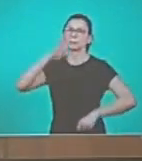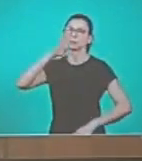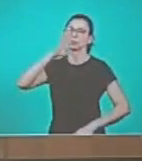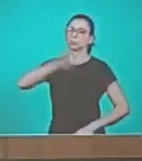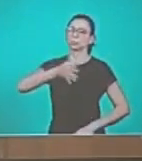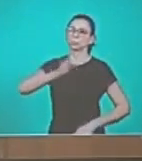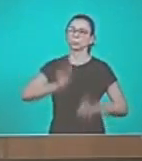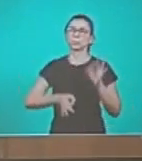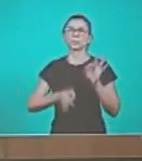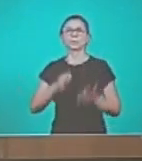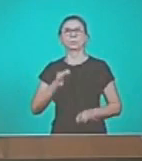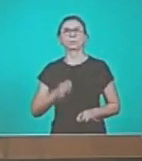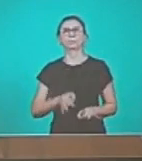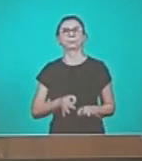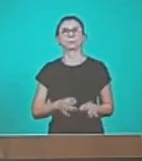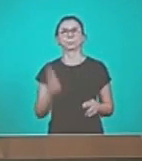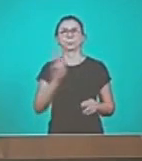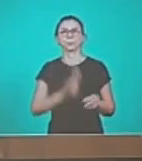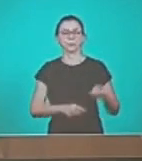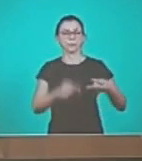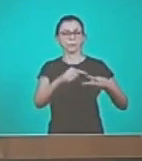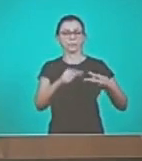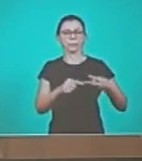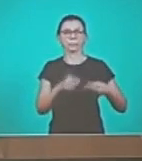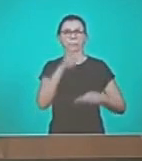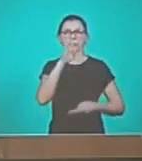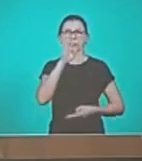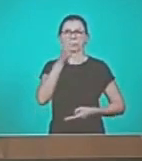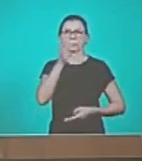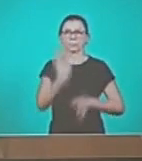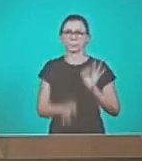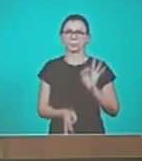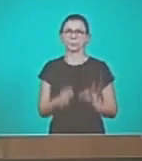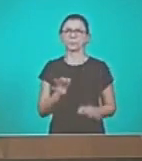judge, to be able to judge. So